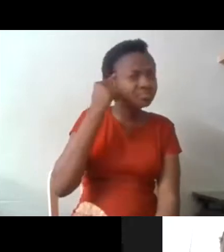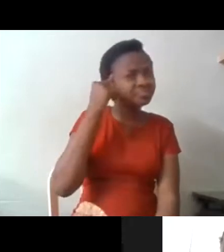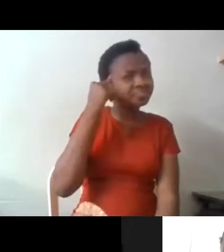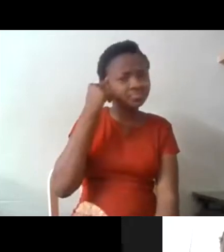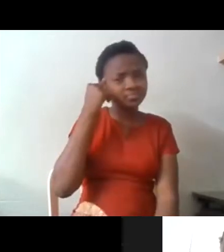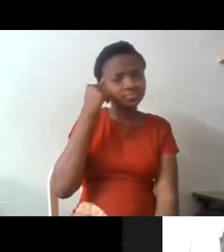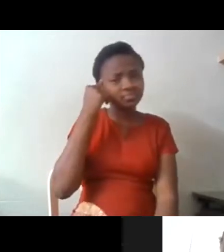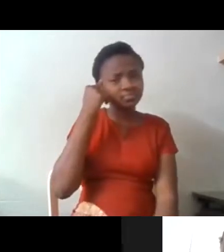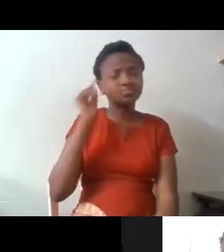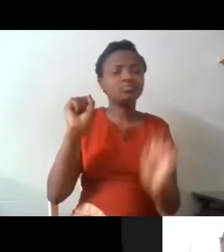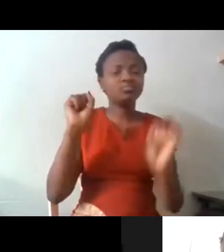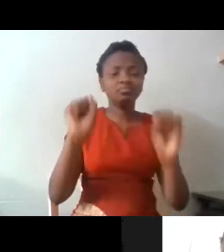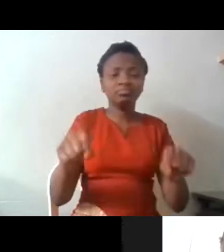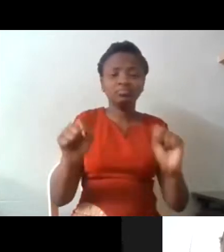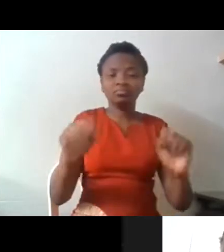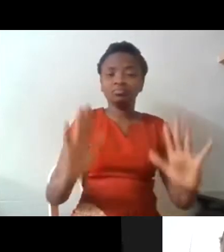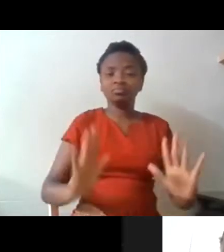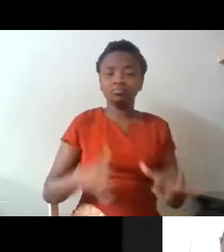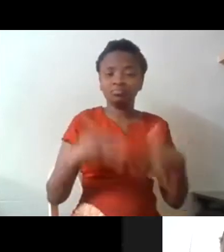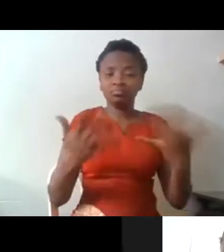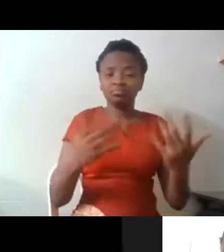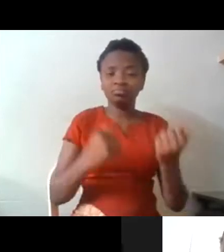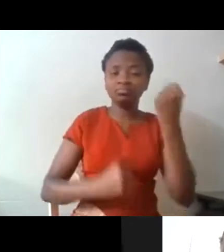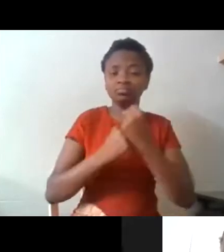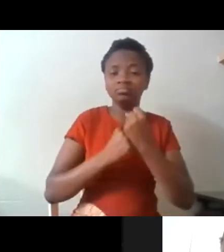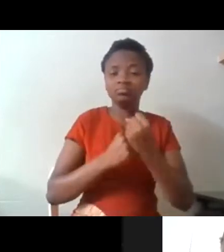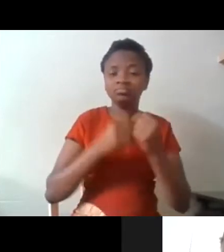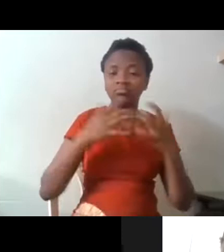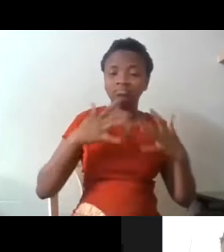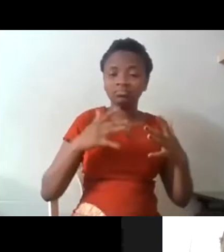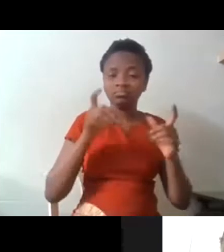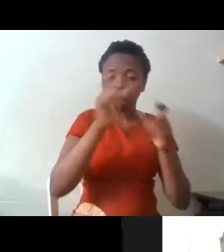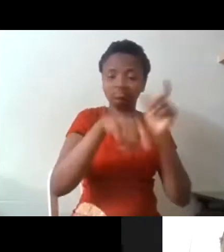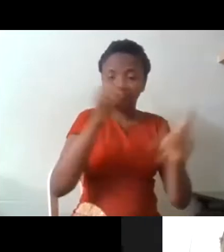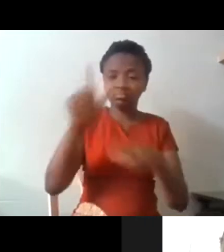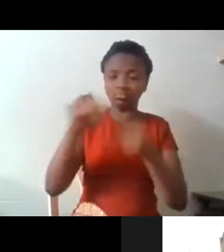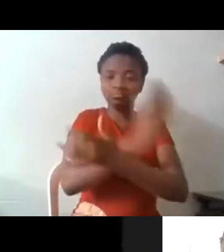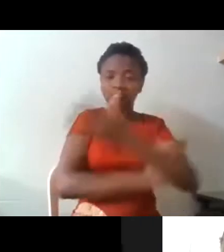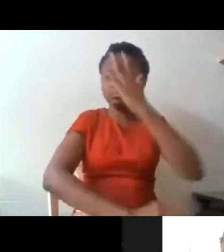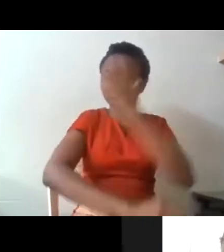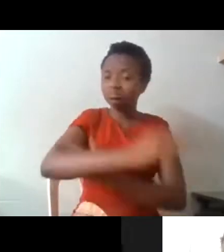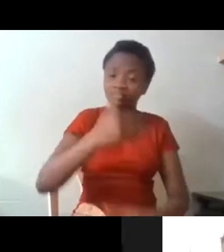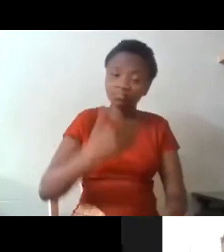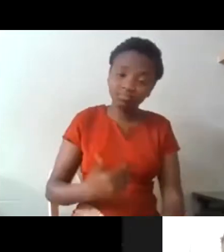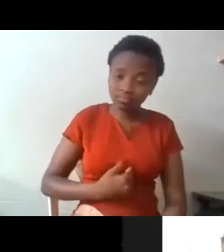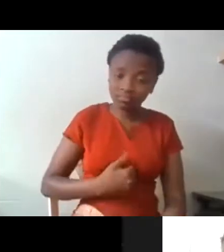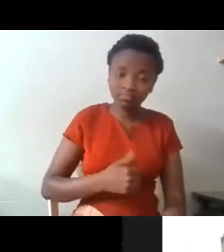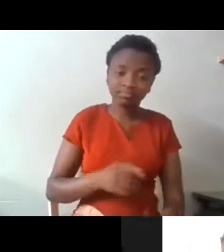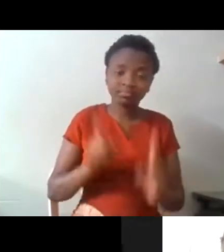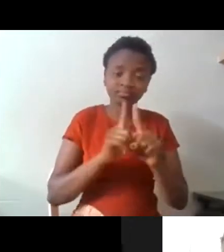support people with disability organizations in advocating for meaningful and